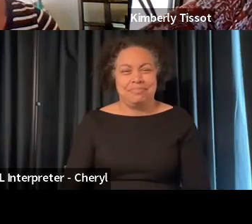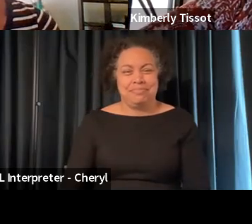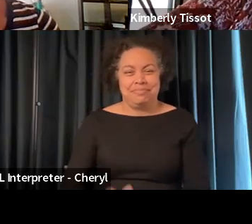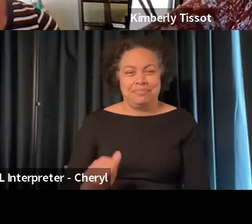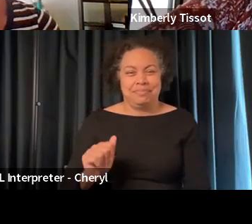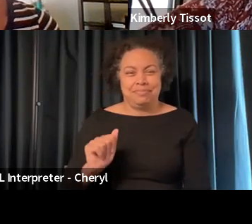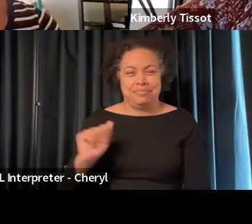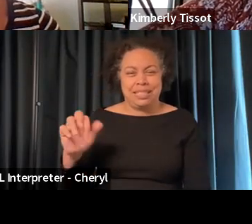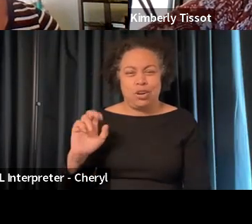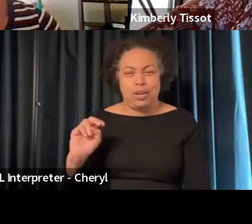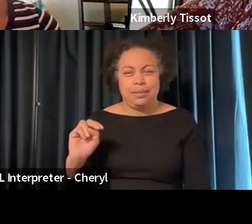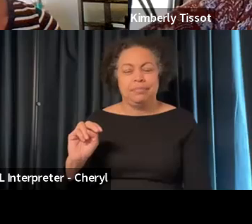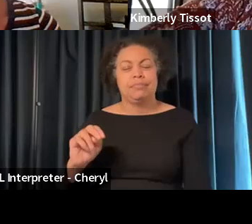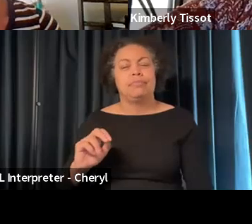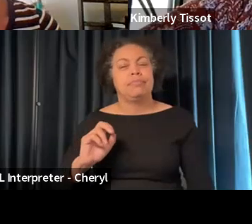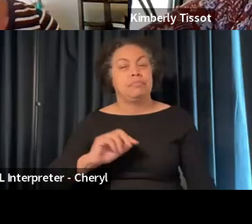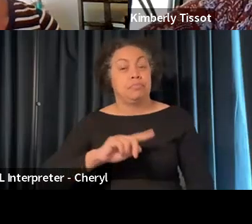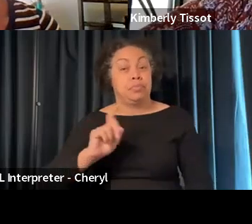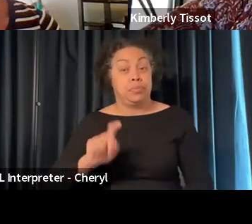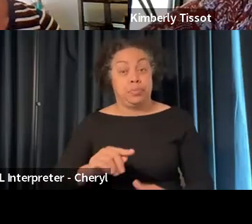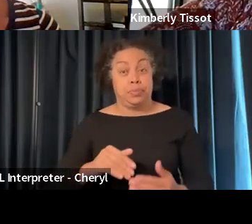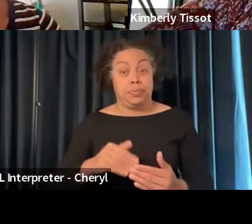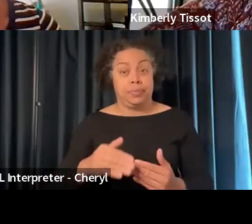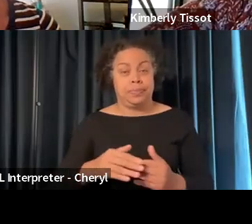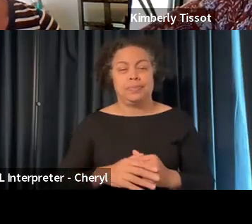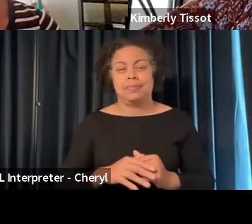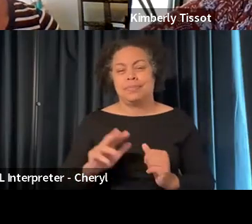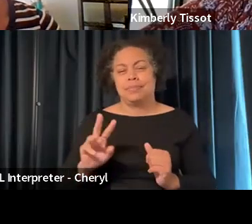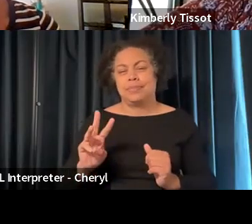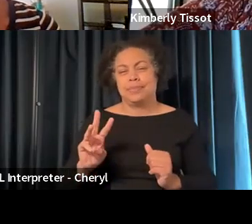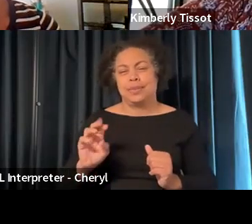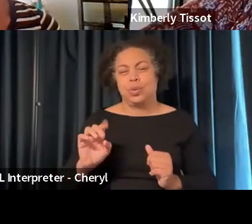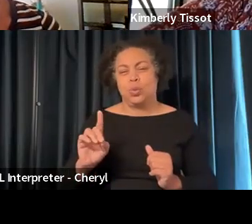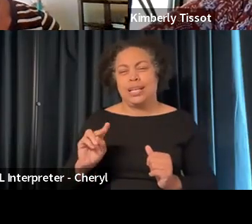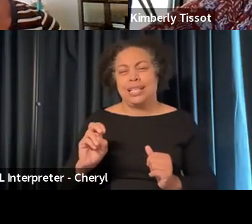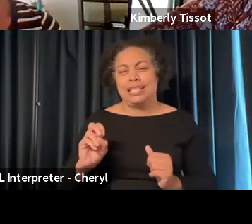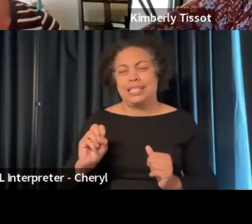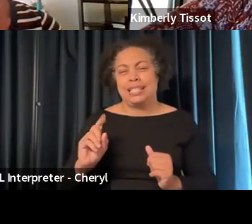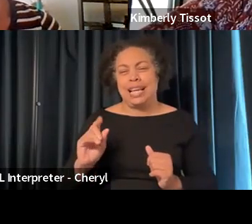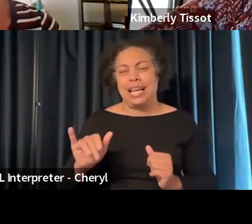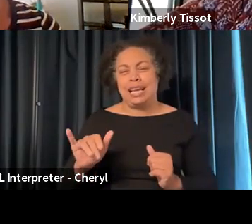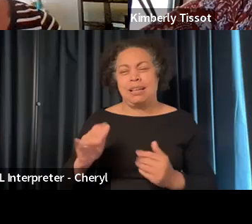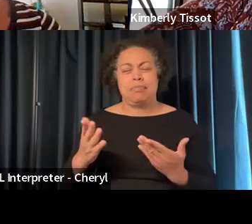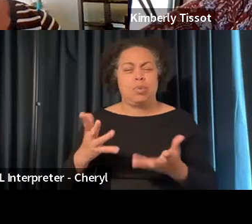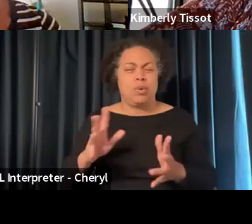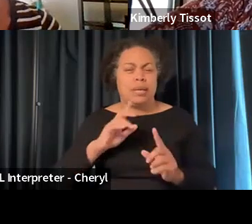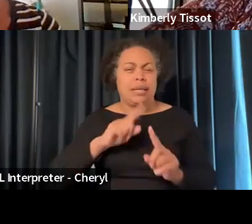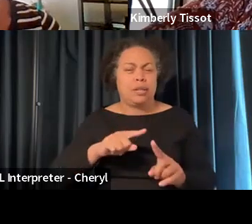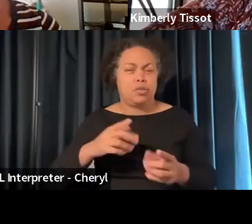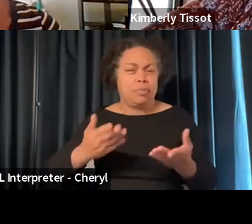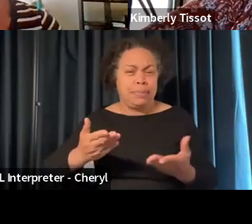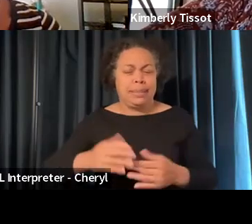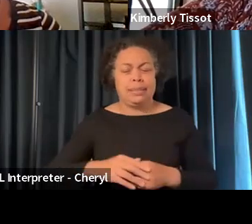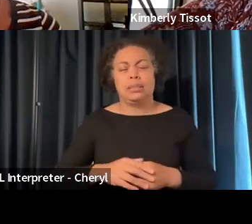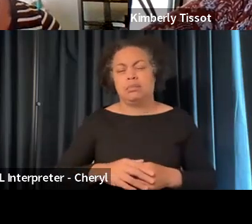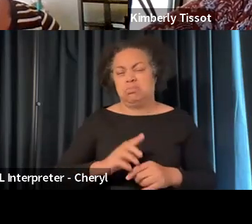So the next one, I already can tell that Wednesday's may have already even answered this, but we'll give her another chance and definitely